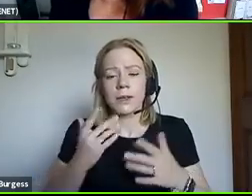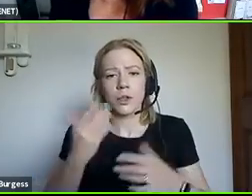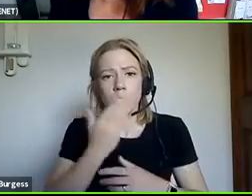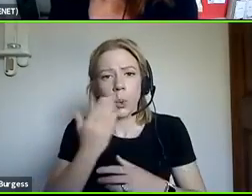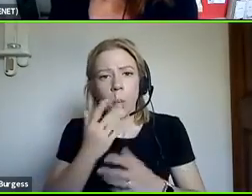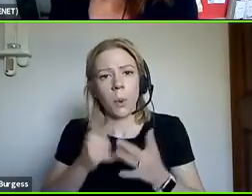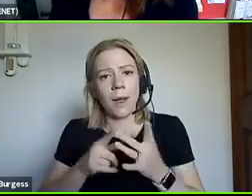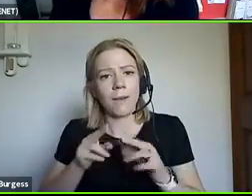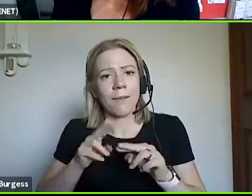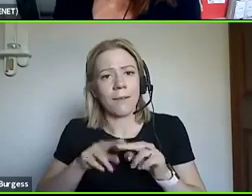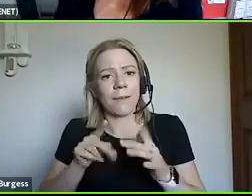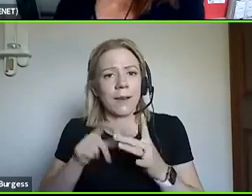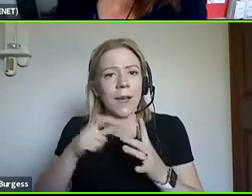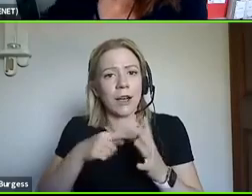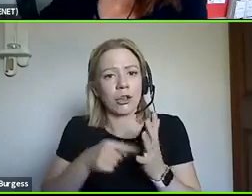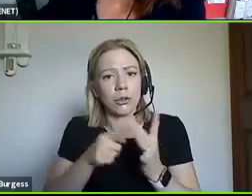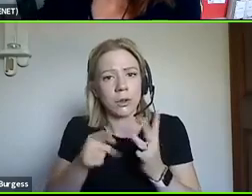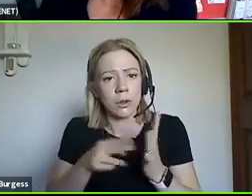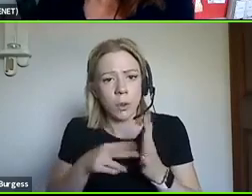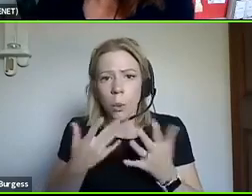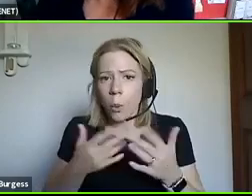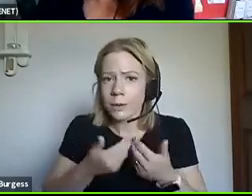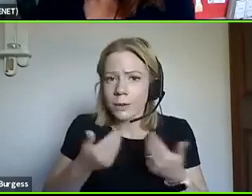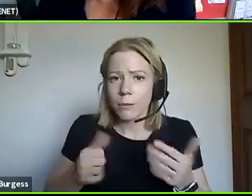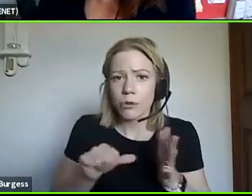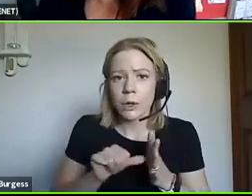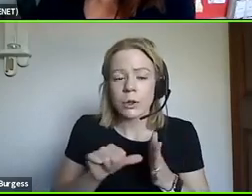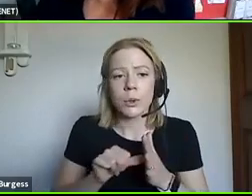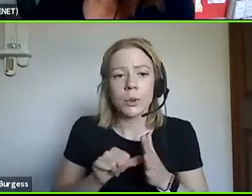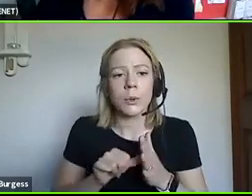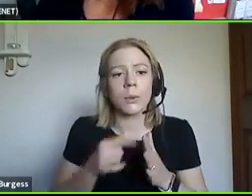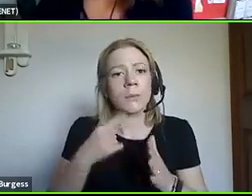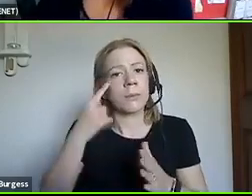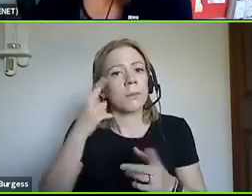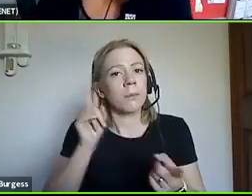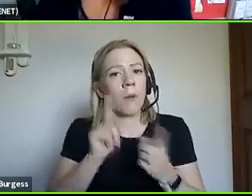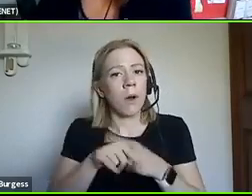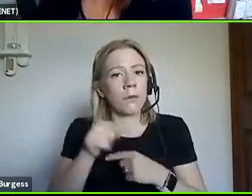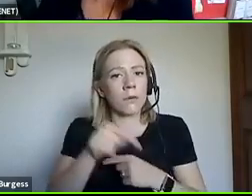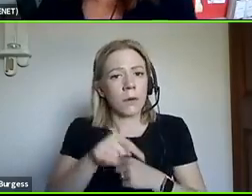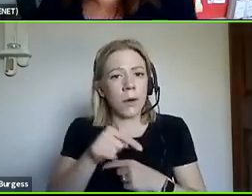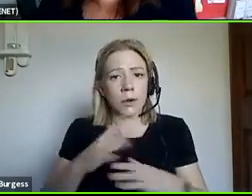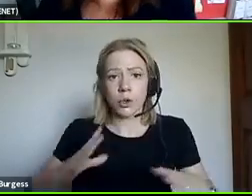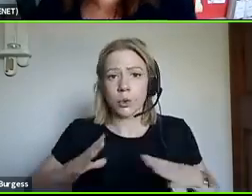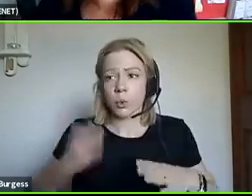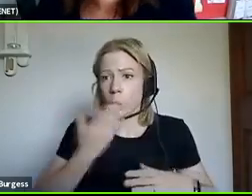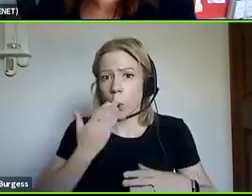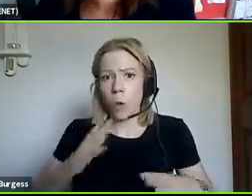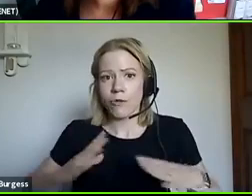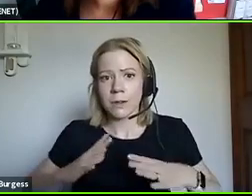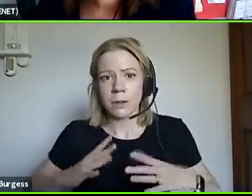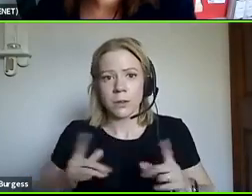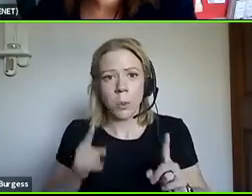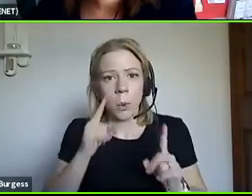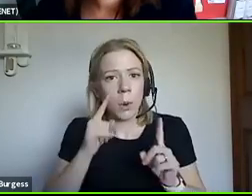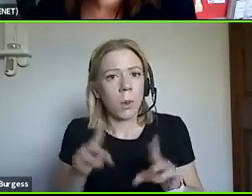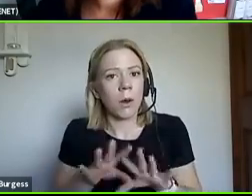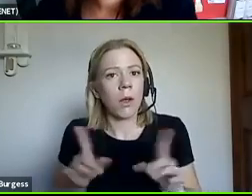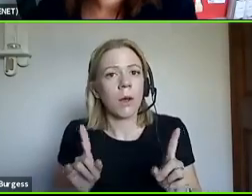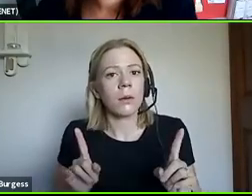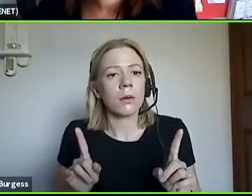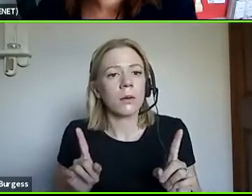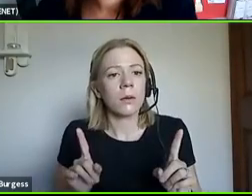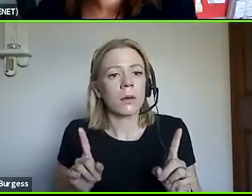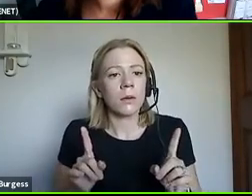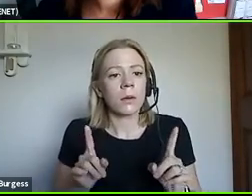it a separate issue? And I guess the answer to that is, well, what does school readiness look like? If school readiness looks